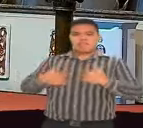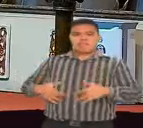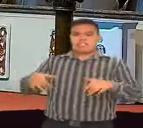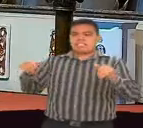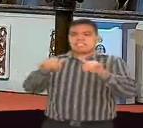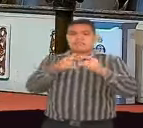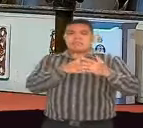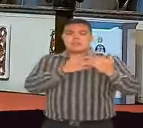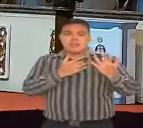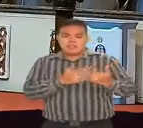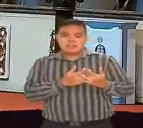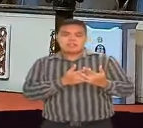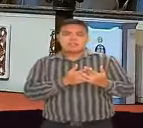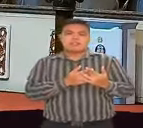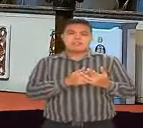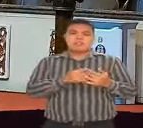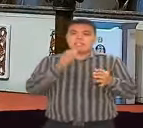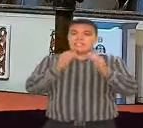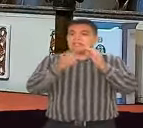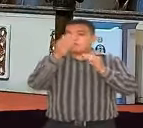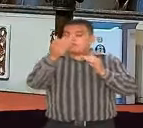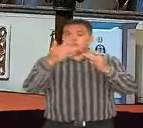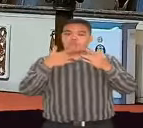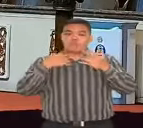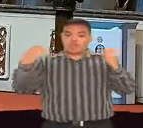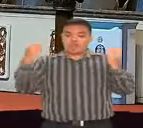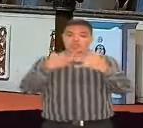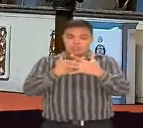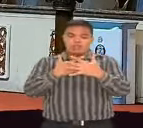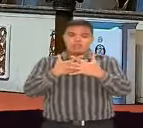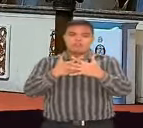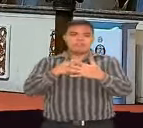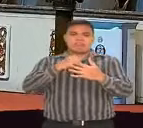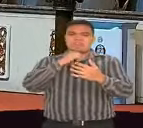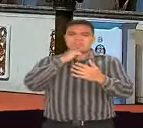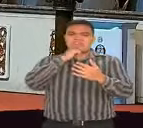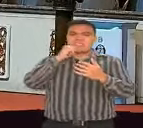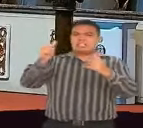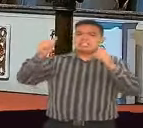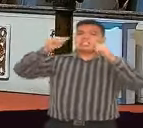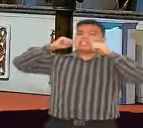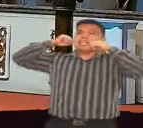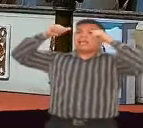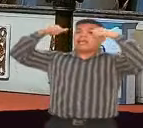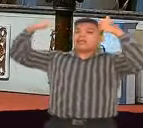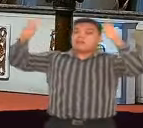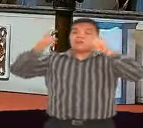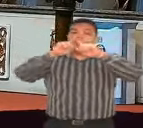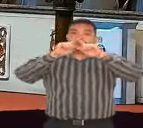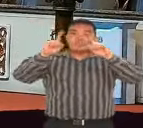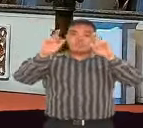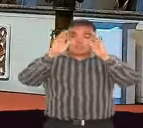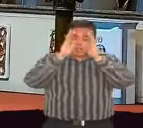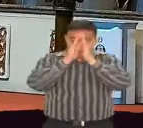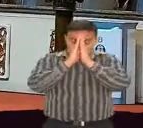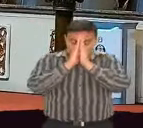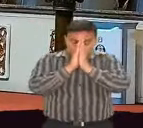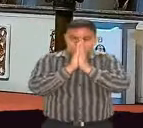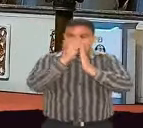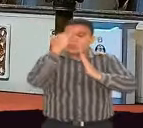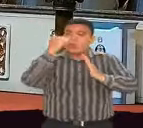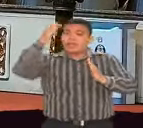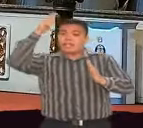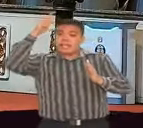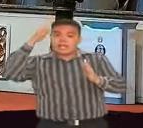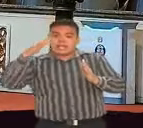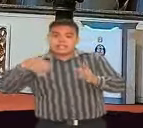as his heart. Na kung ikaw, na kuyawan, mga kaigsunan, ayaw i-anonsyo na, pag-ampo, nga tagaan kag faith